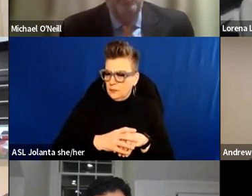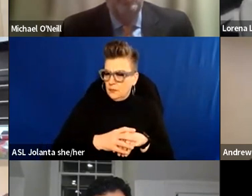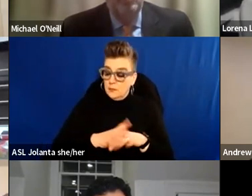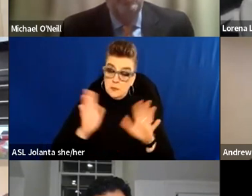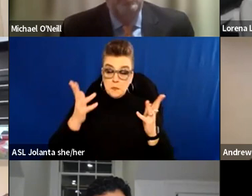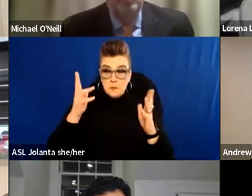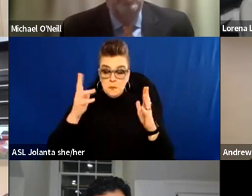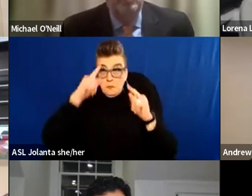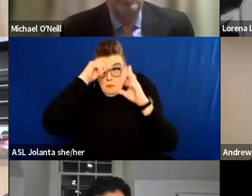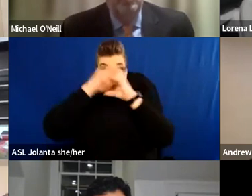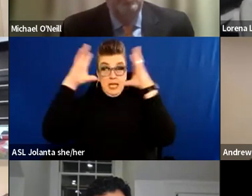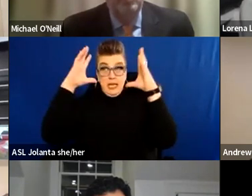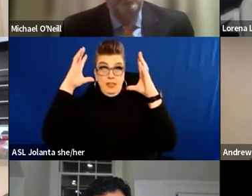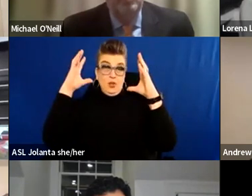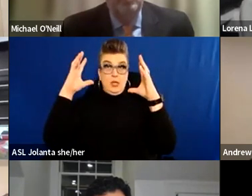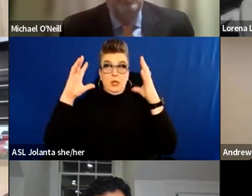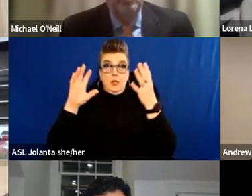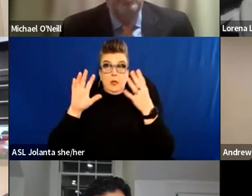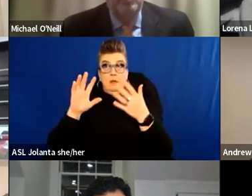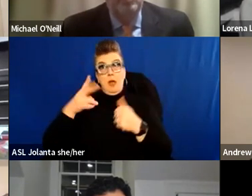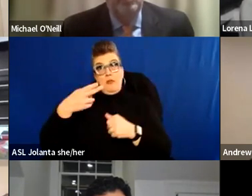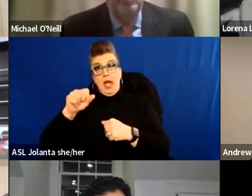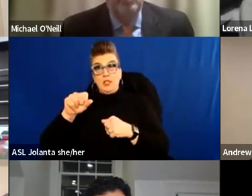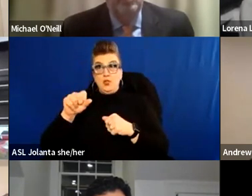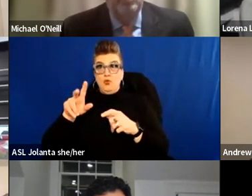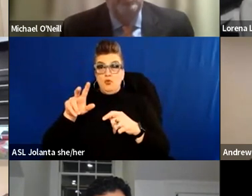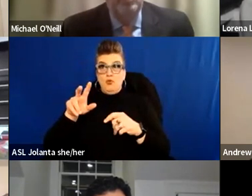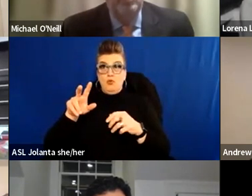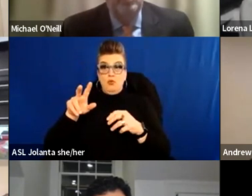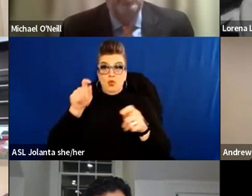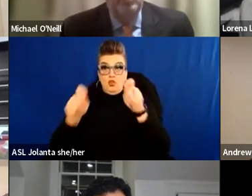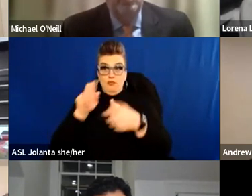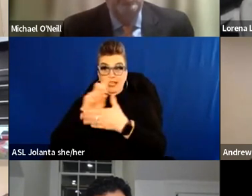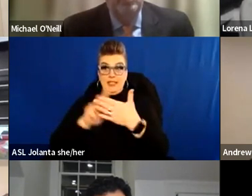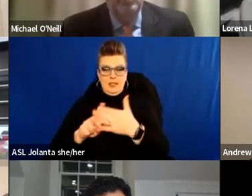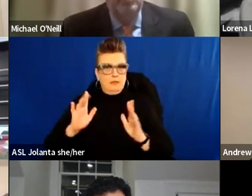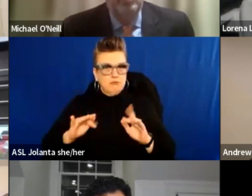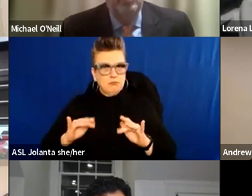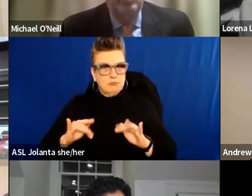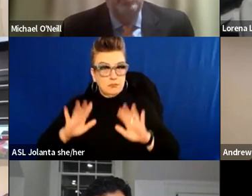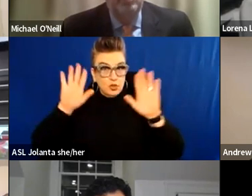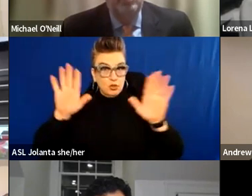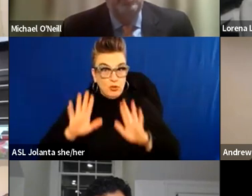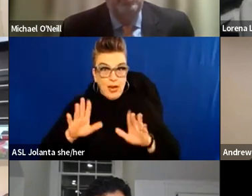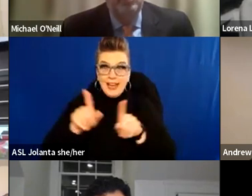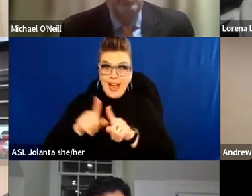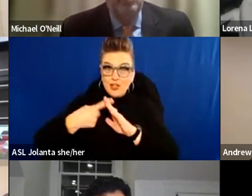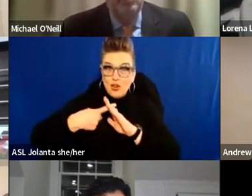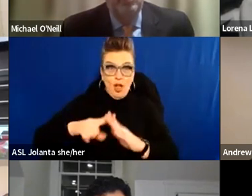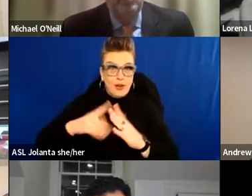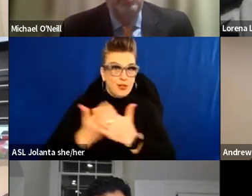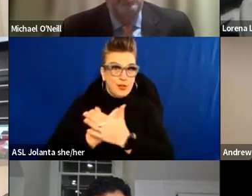the the high school redesign is great in thinking about it and as you're launching a cohort